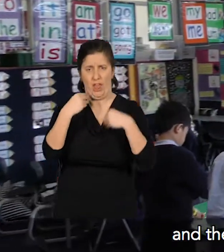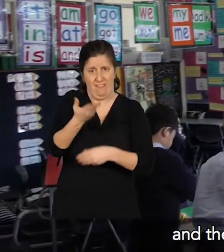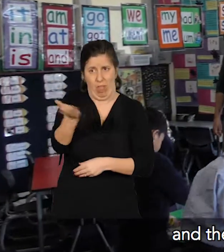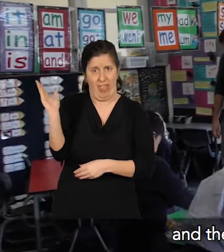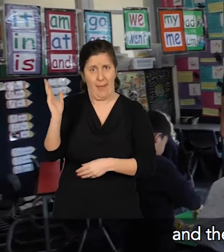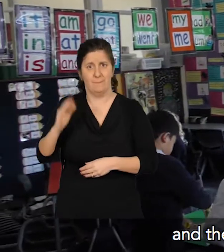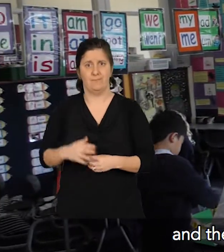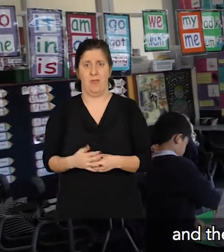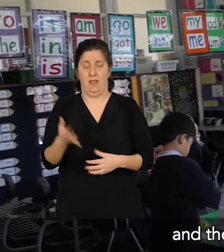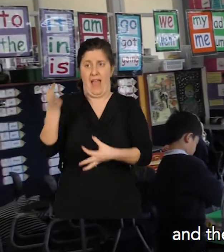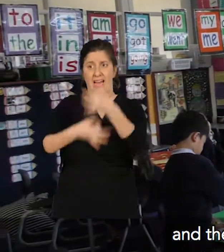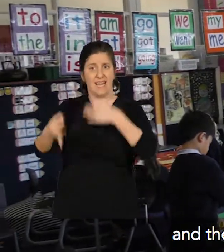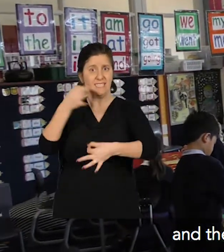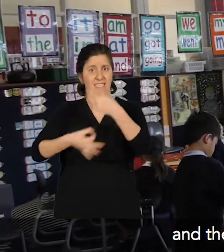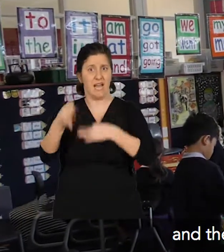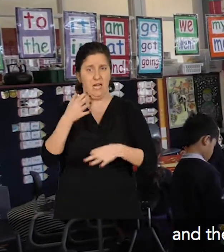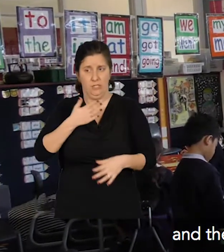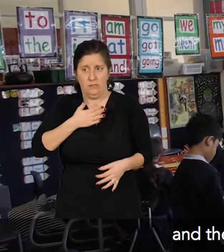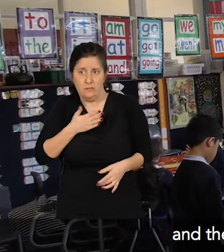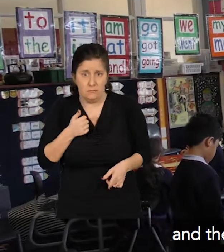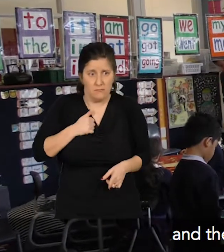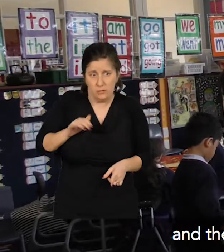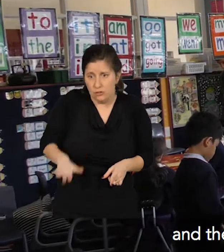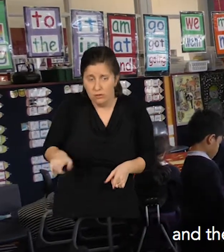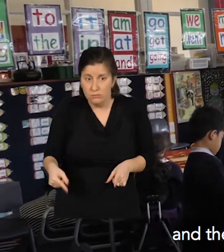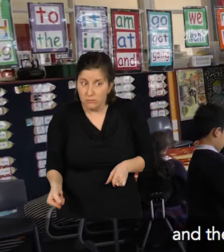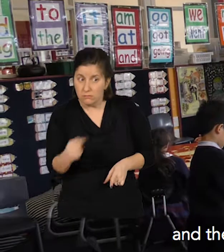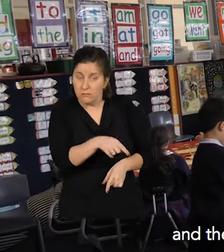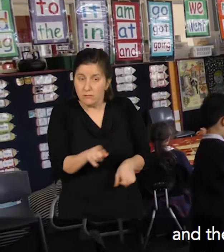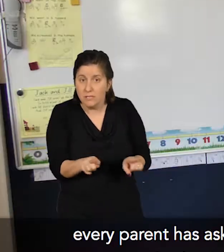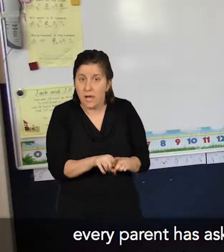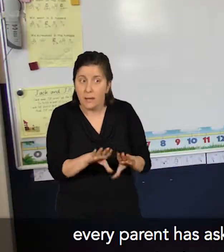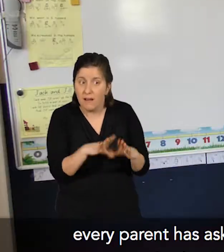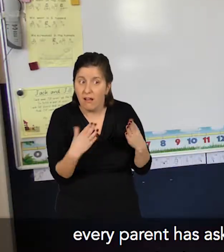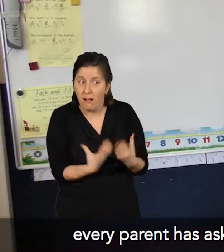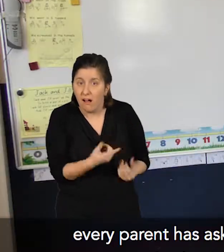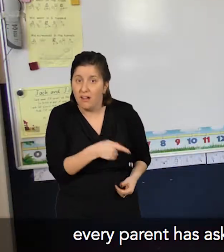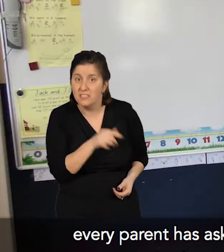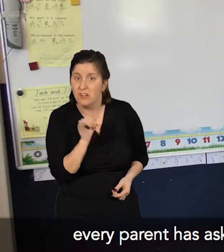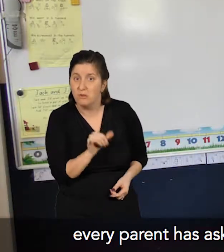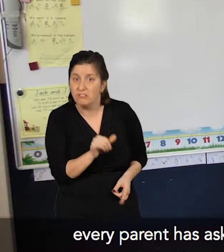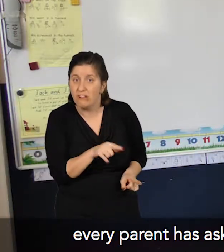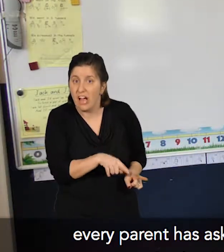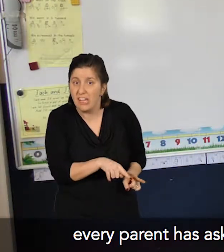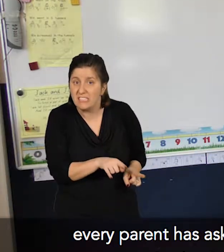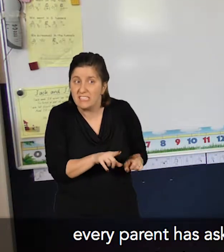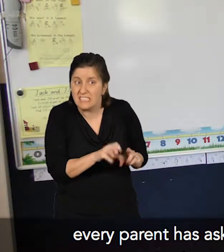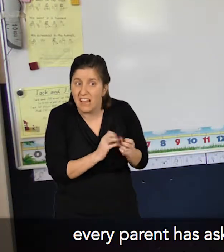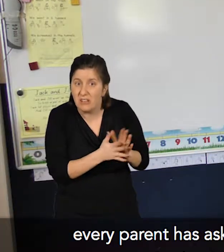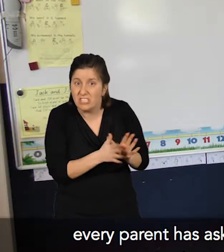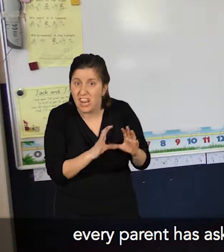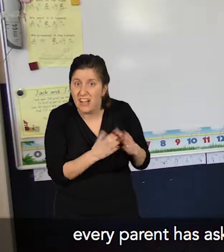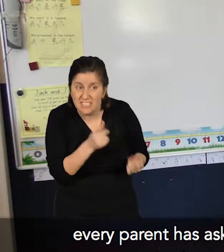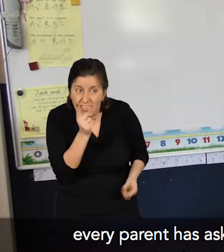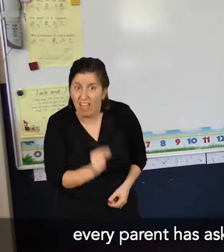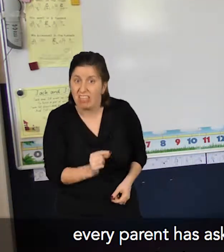and the parents are now actually all asking us, we're looking at class lists for next year, every parent has asked for their child to be in the